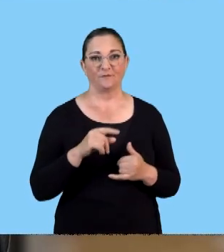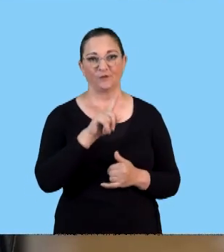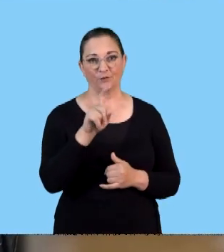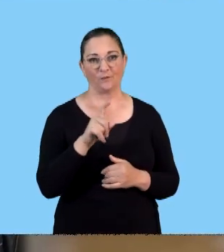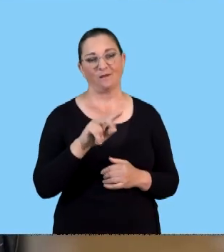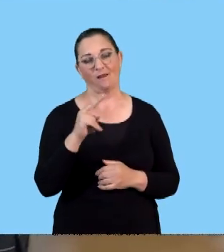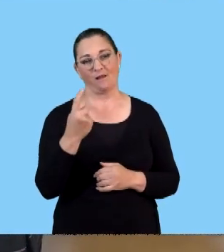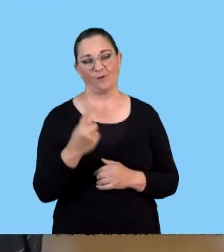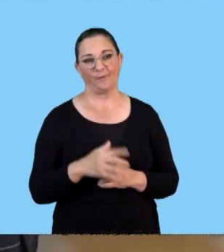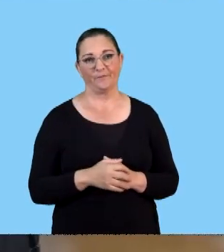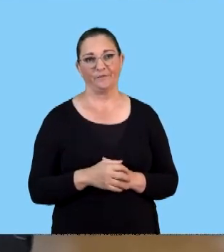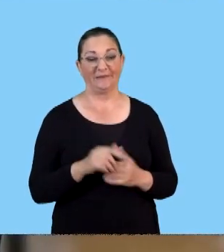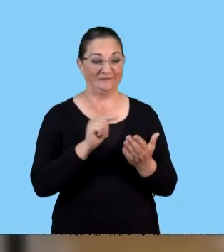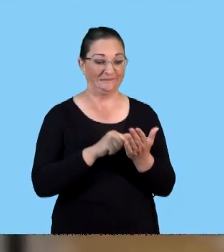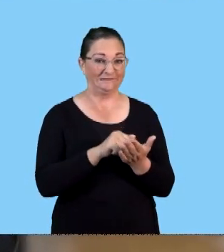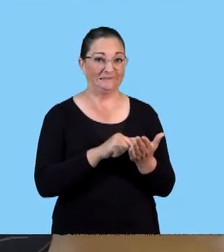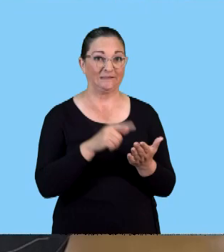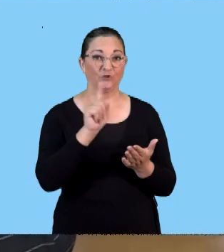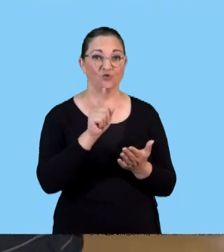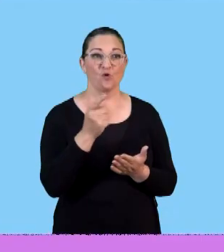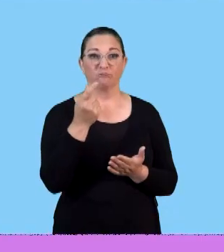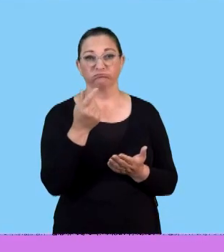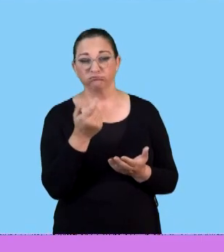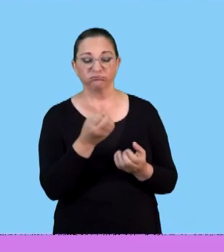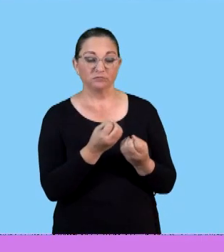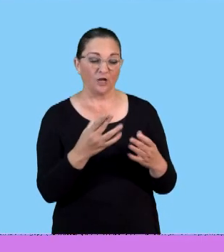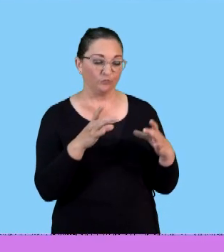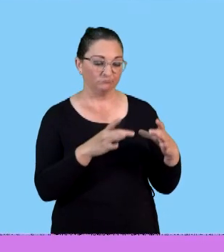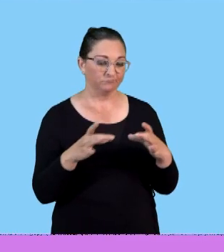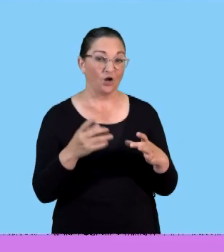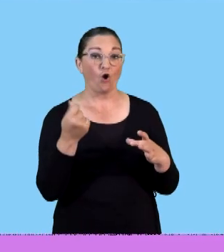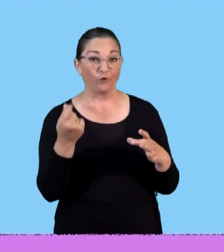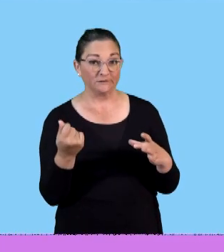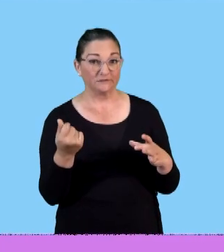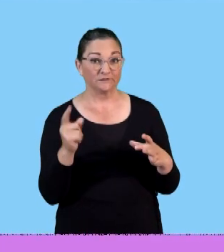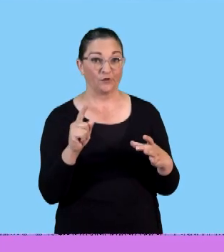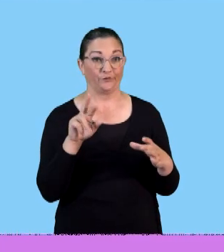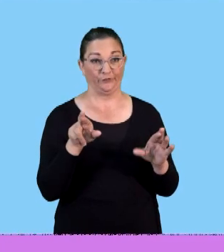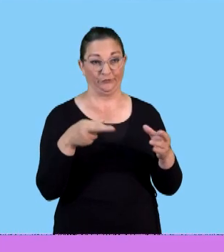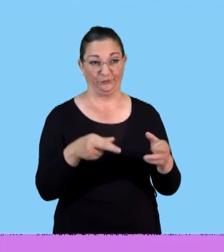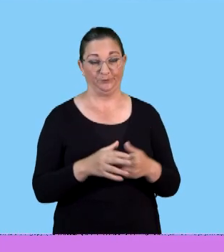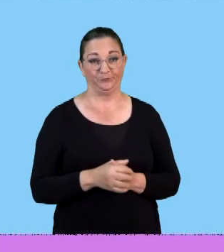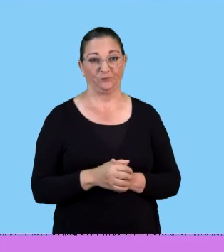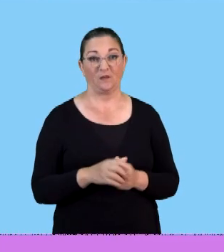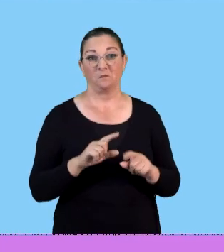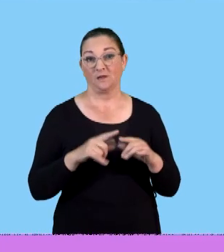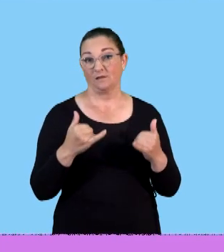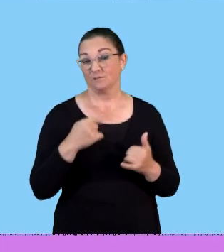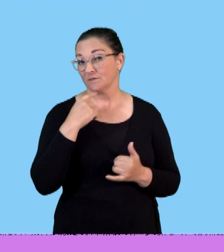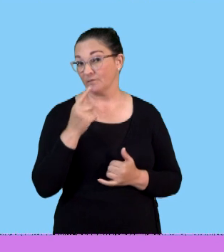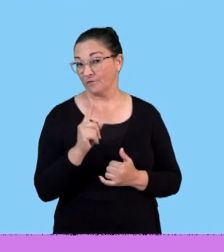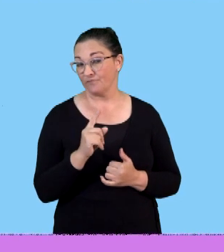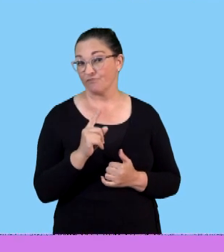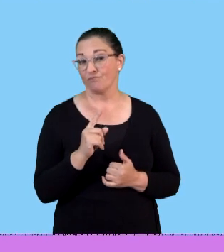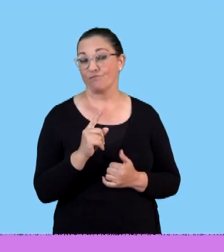let's look at another question. It says calculate the cost of tiles needed to tile the room. Okay,